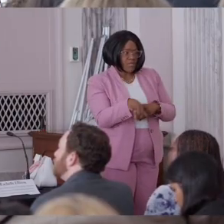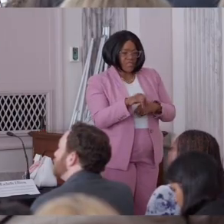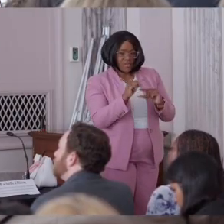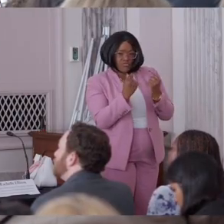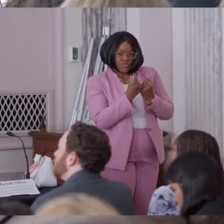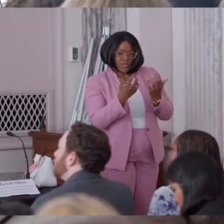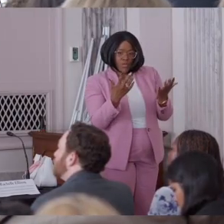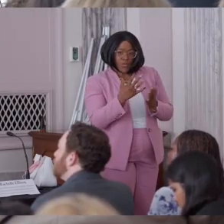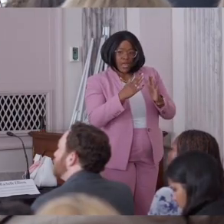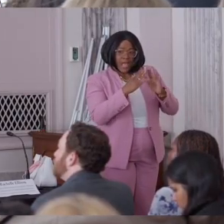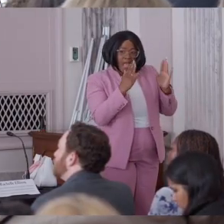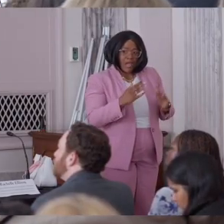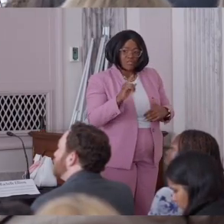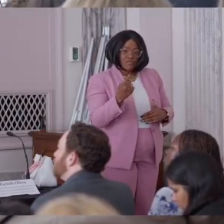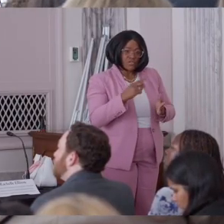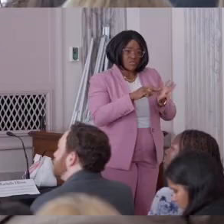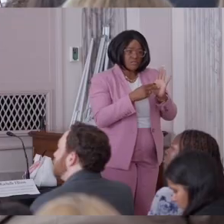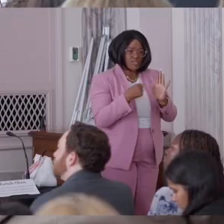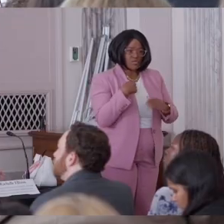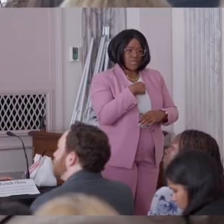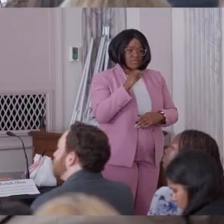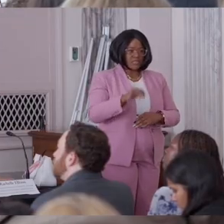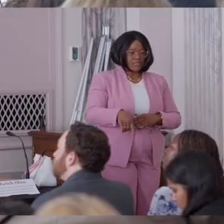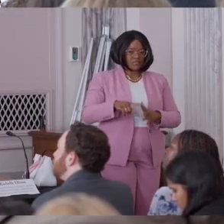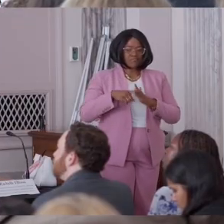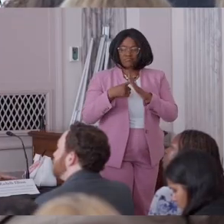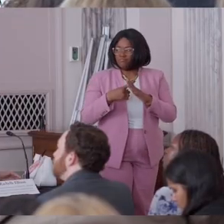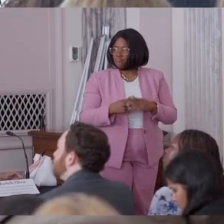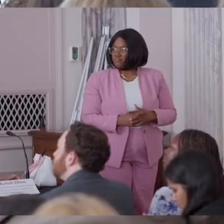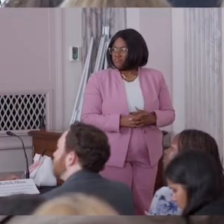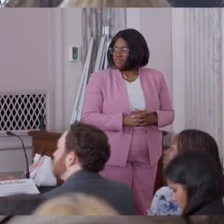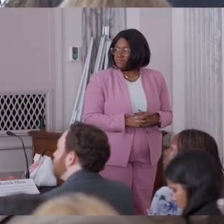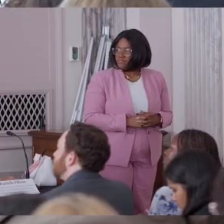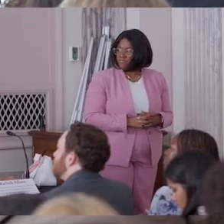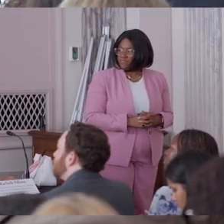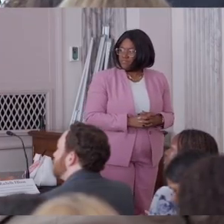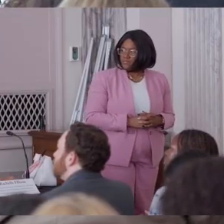what Housing First means to us, but I think that's going to be another question.